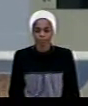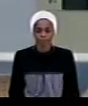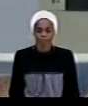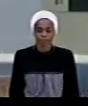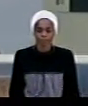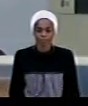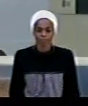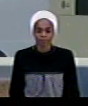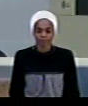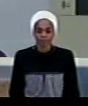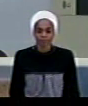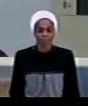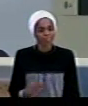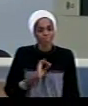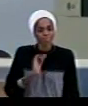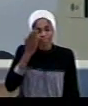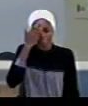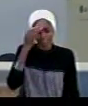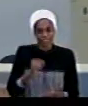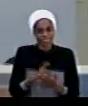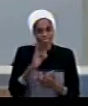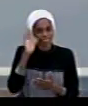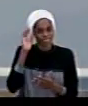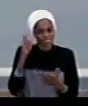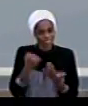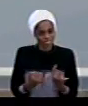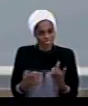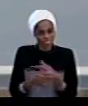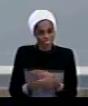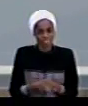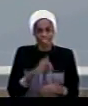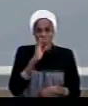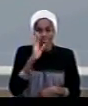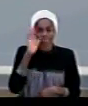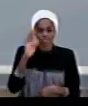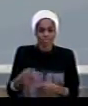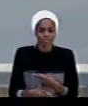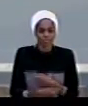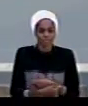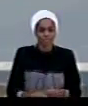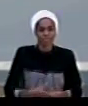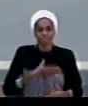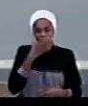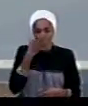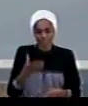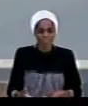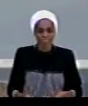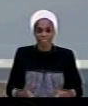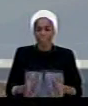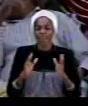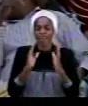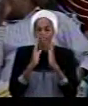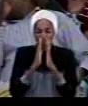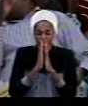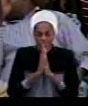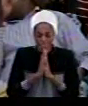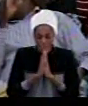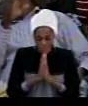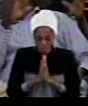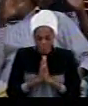And you know today is your day. Shout a louder